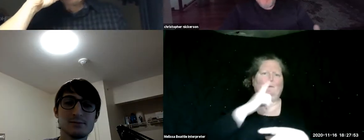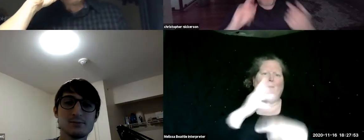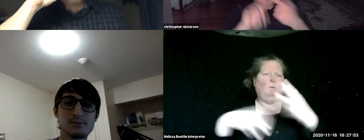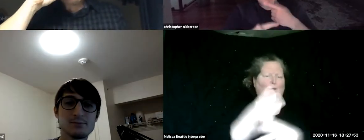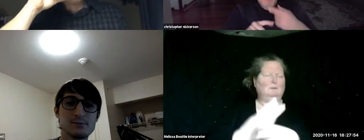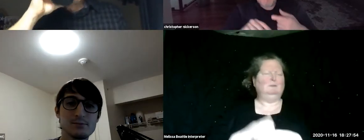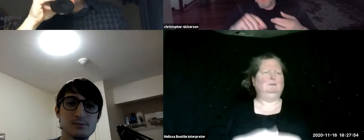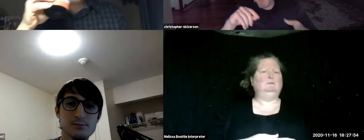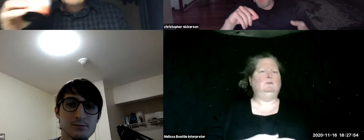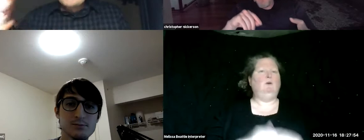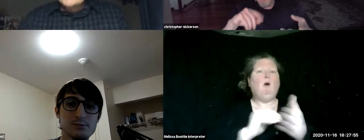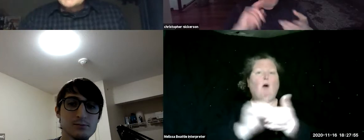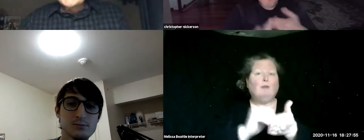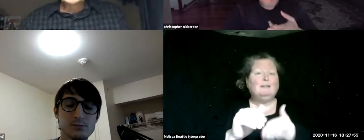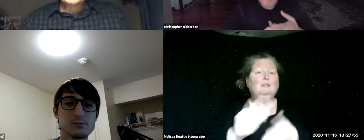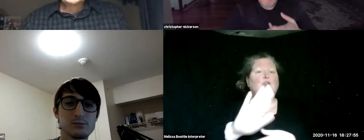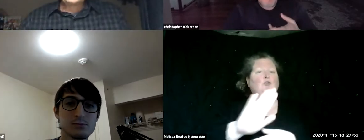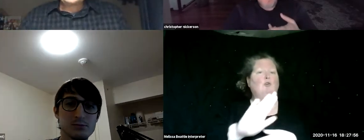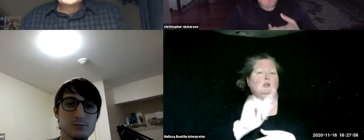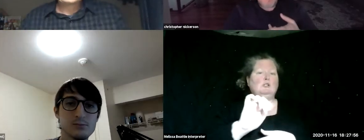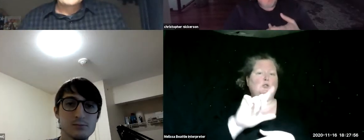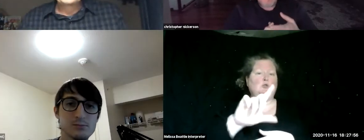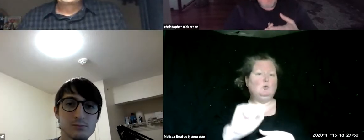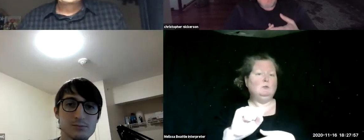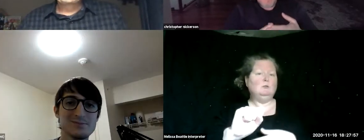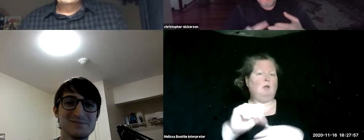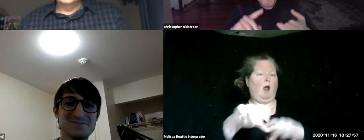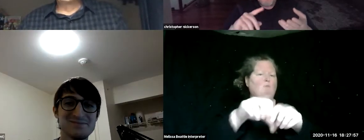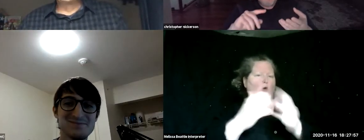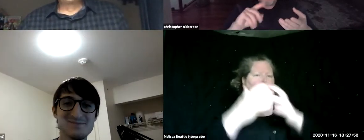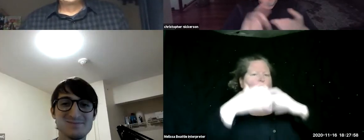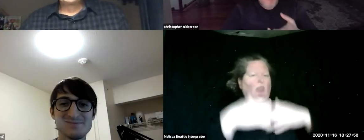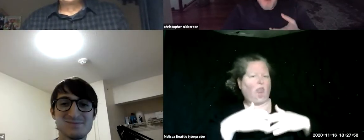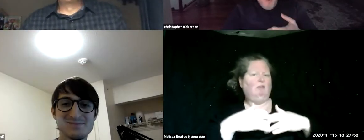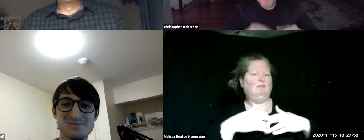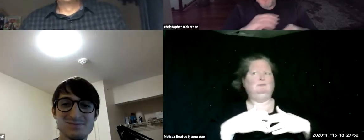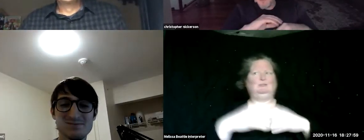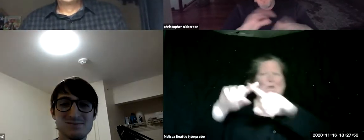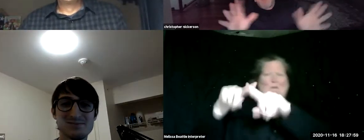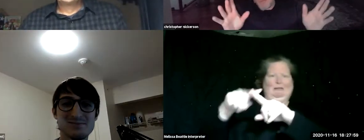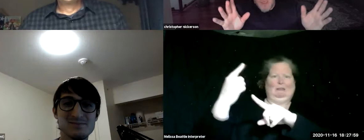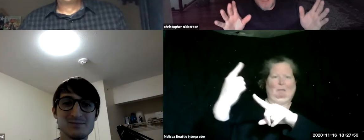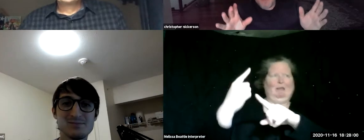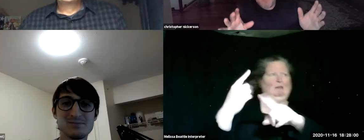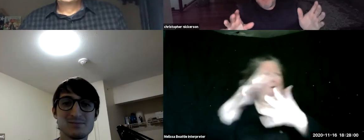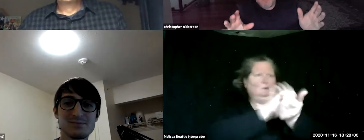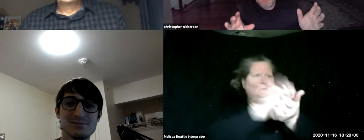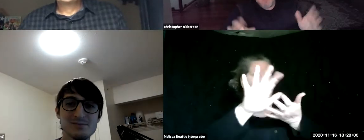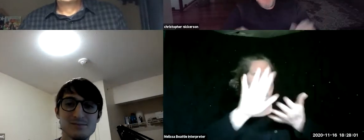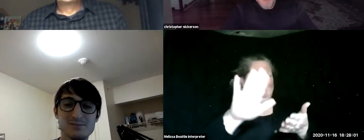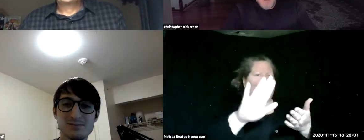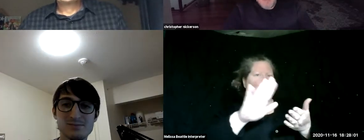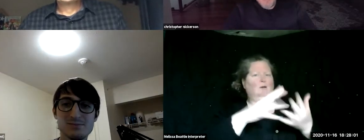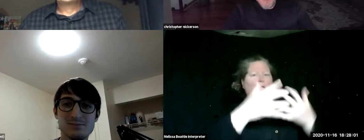most part, your tools are always broken. There's always some kind of dependency that's messed up. You end up destroying your own machine every test and rebuilding